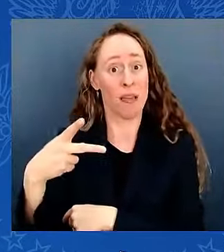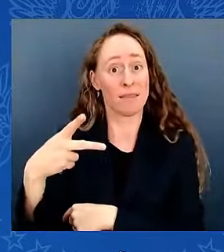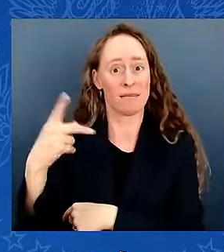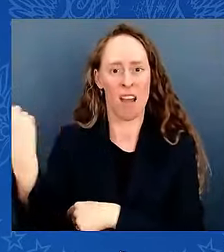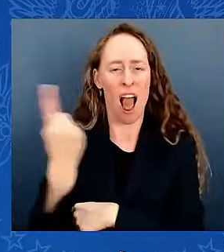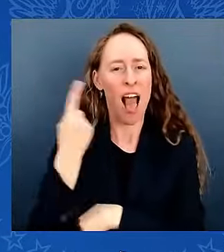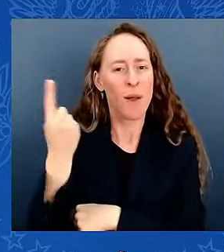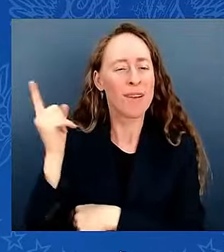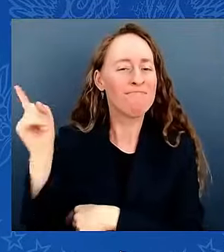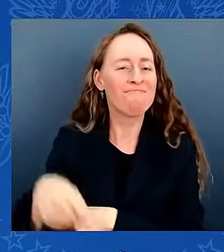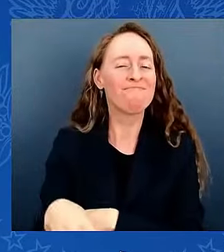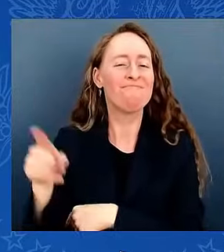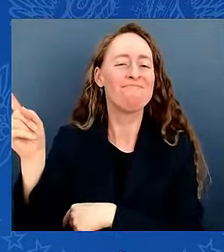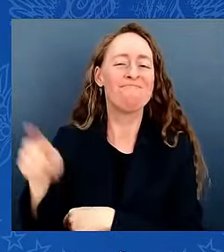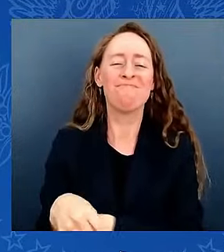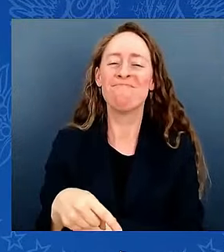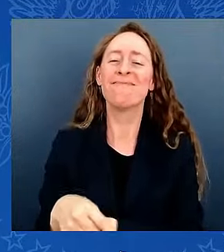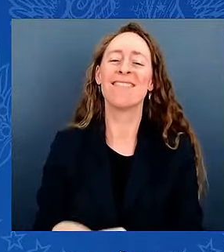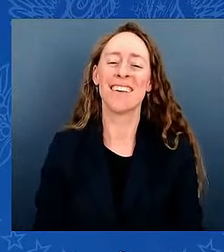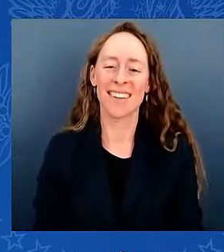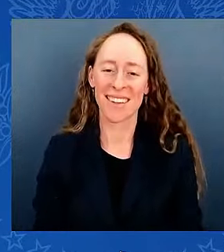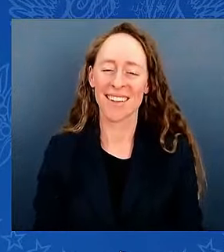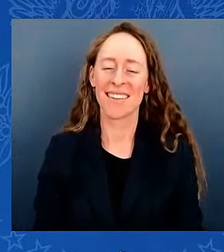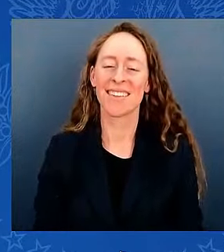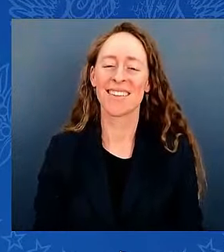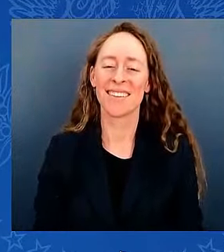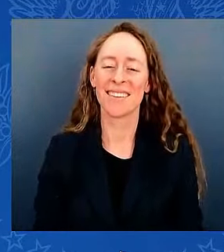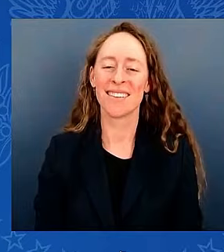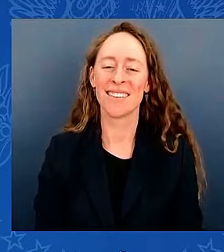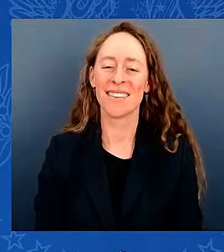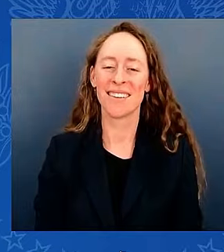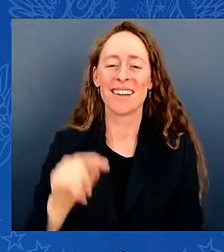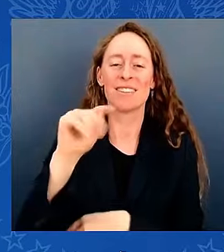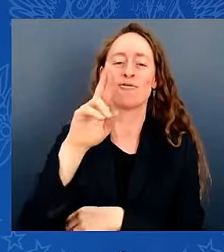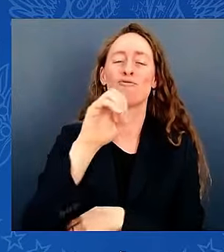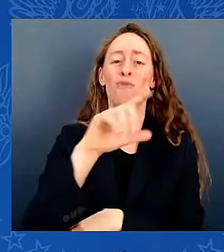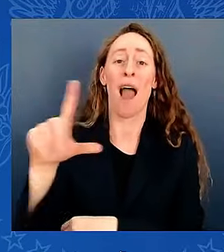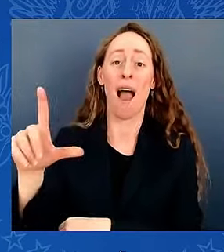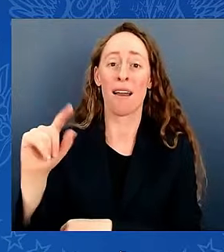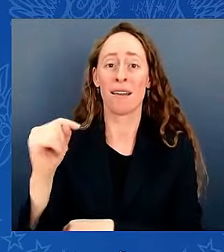Terrell Thomas, thank you for creating space for fellowship and community, kid.